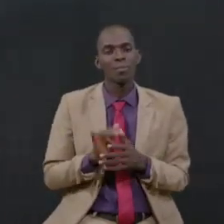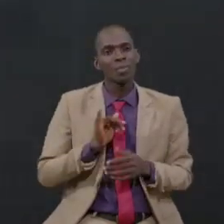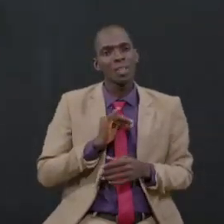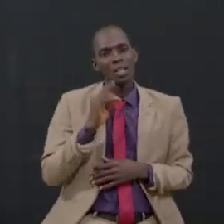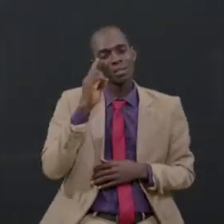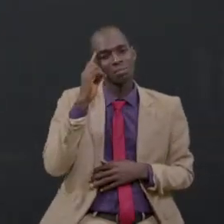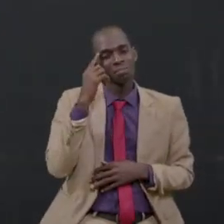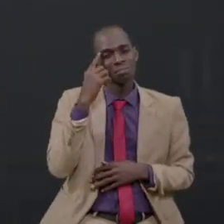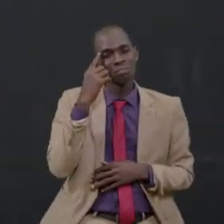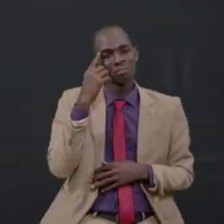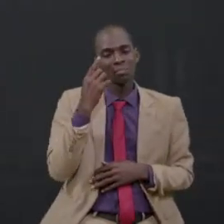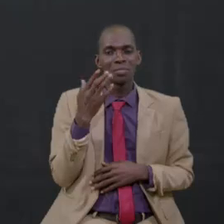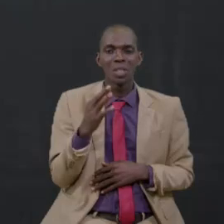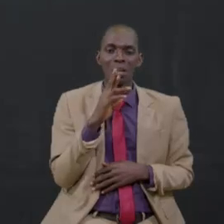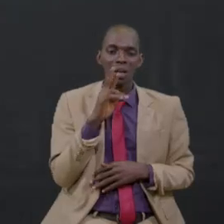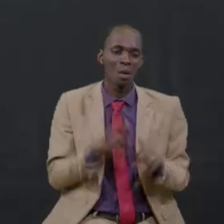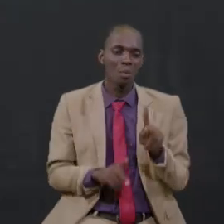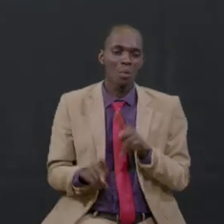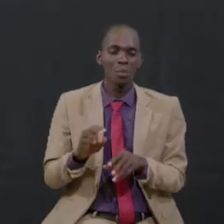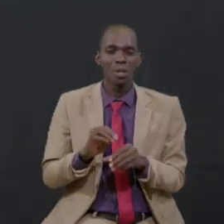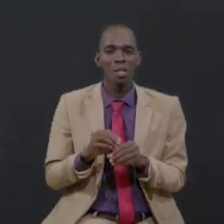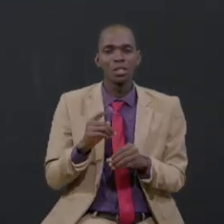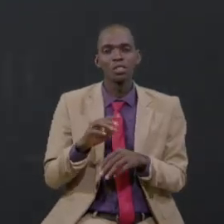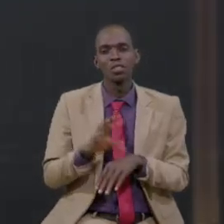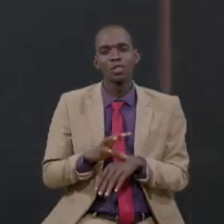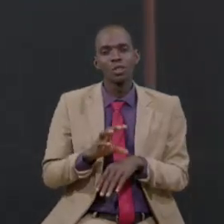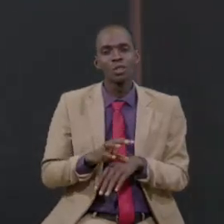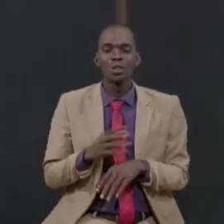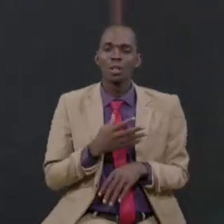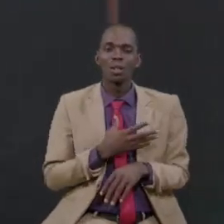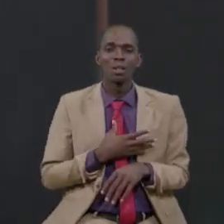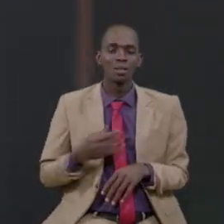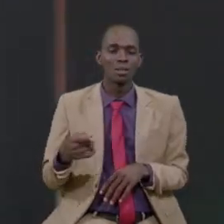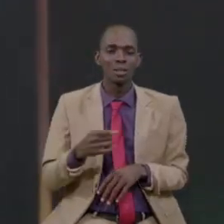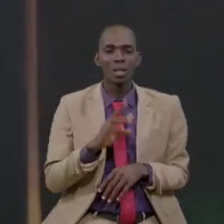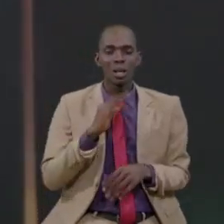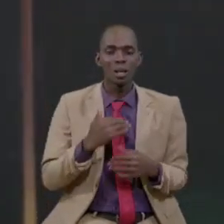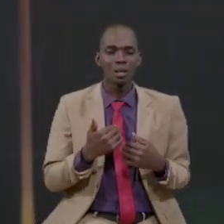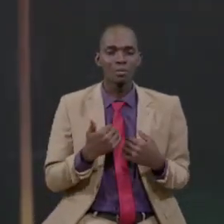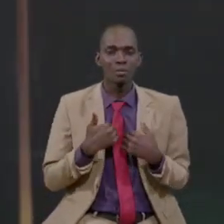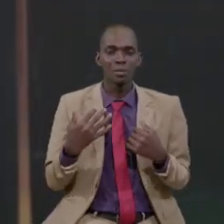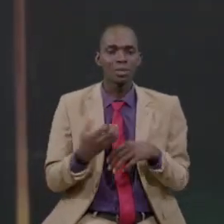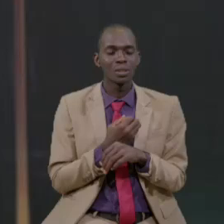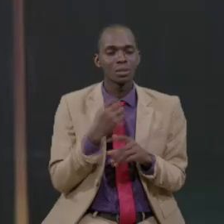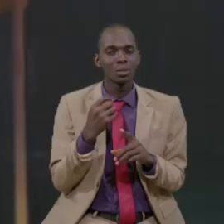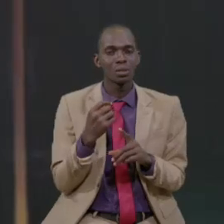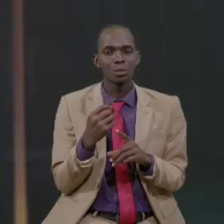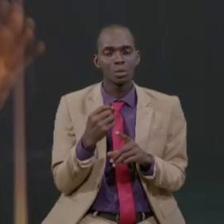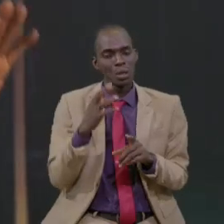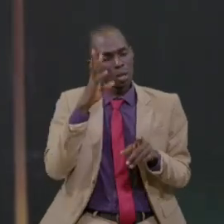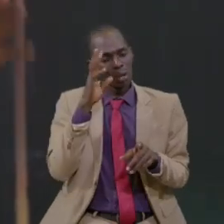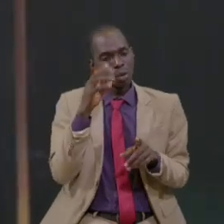people in the church and they're taking brother as a title